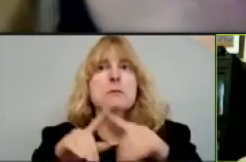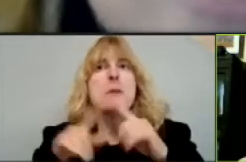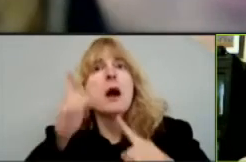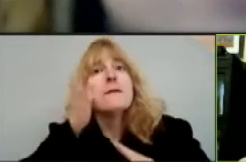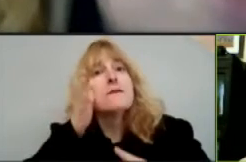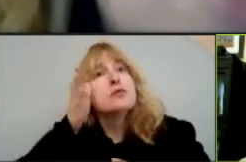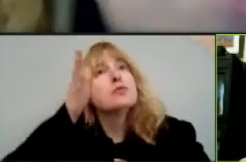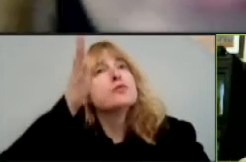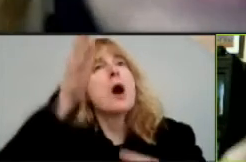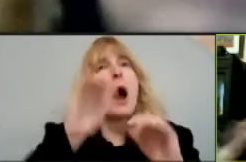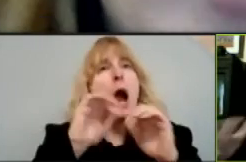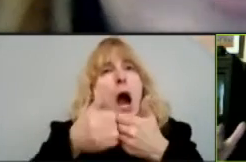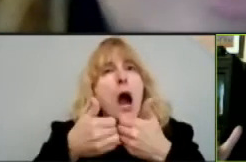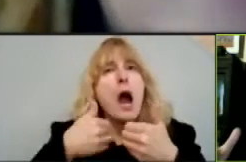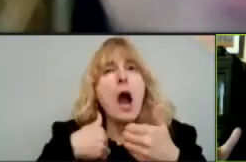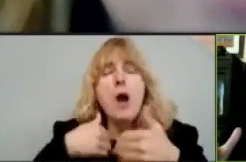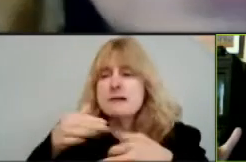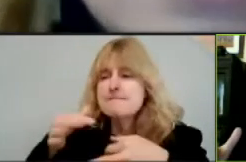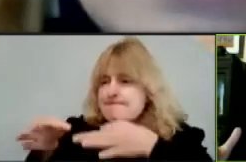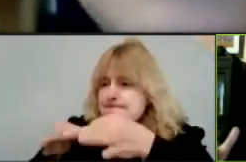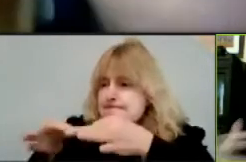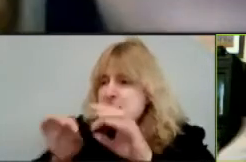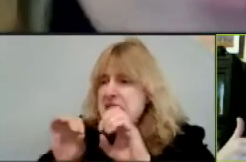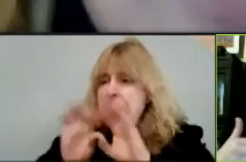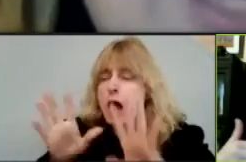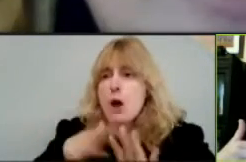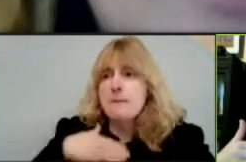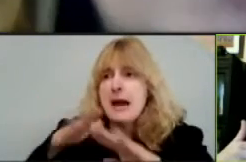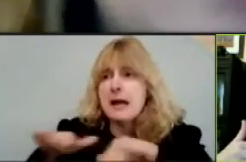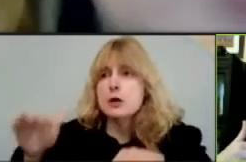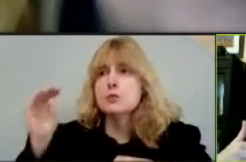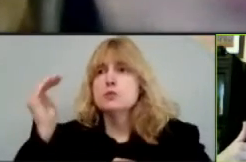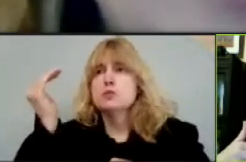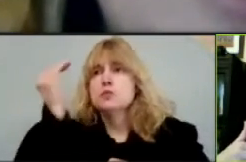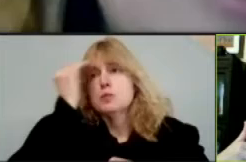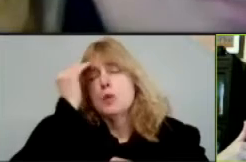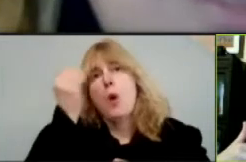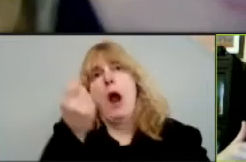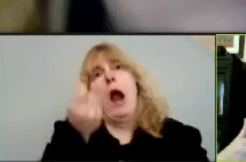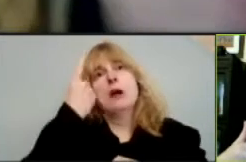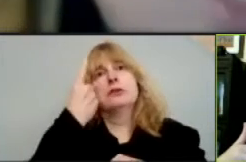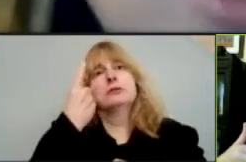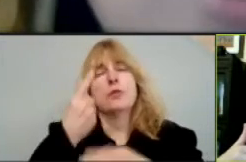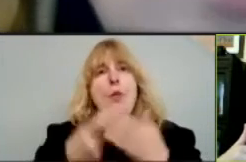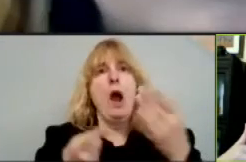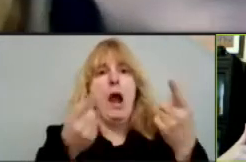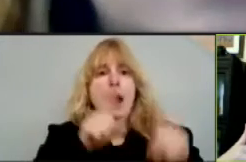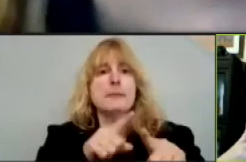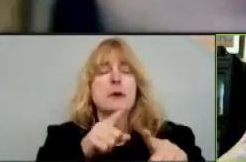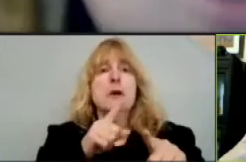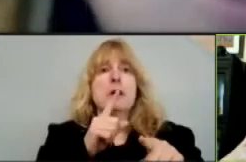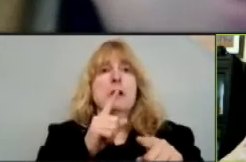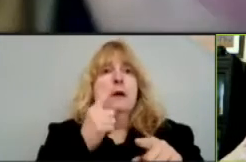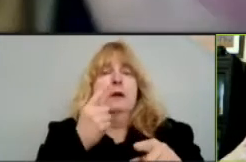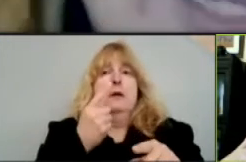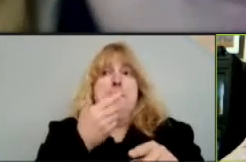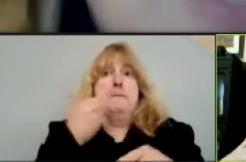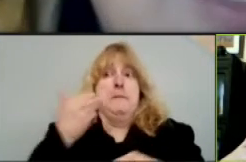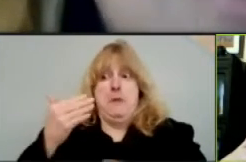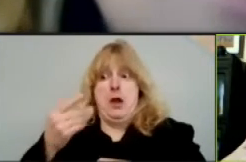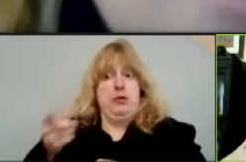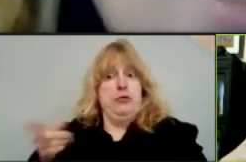that my kids know that what happened, better than I actually did, really? I mean, watching it, I was like, this shouldn't